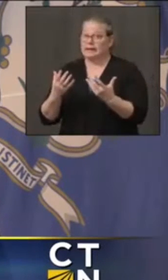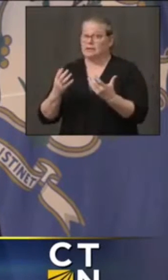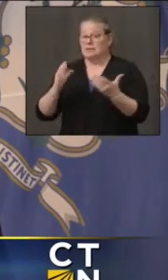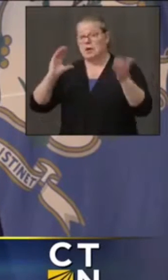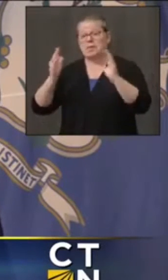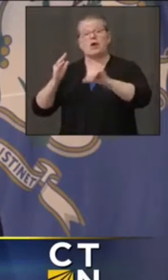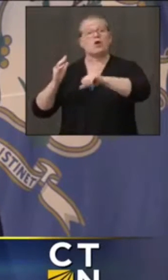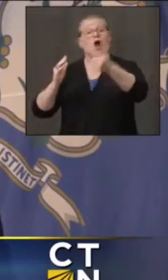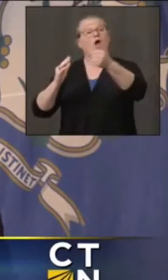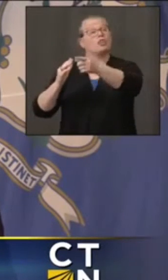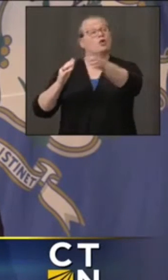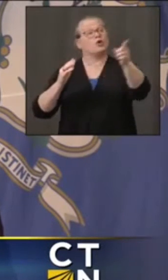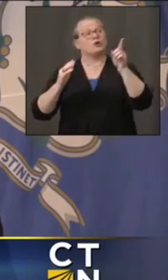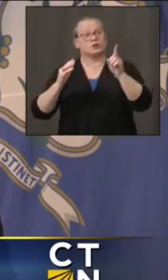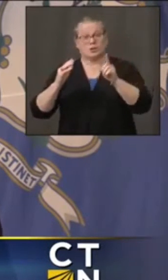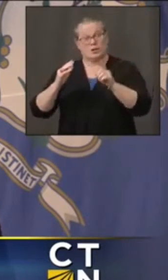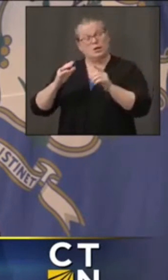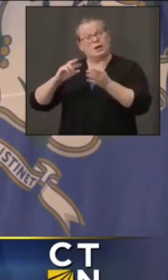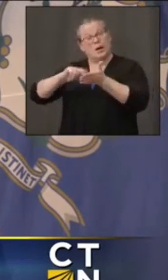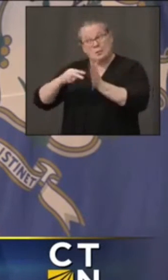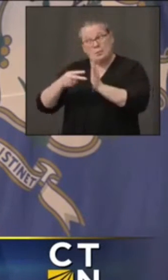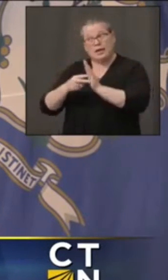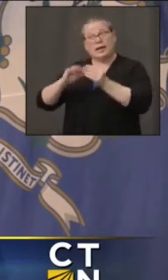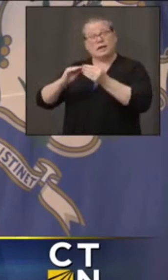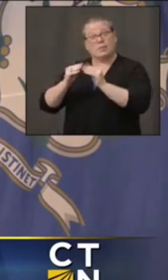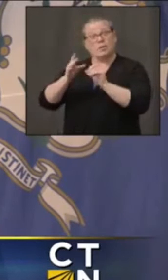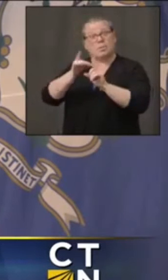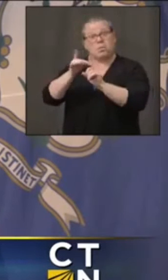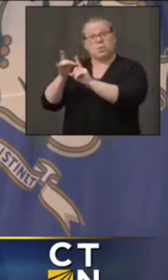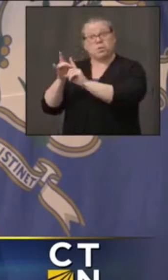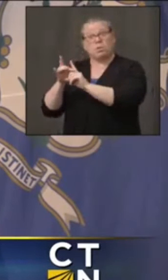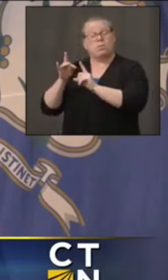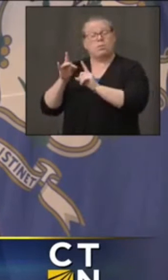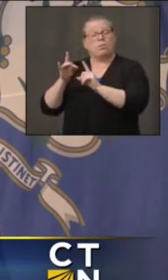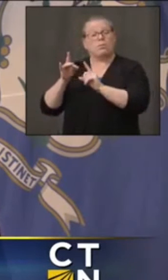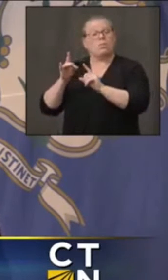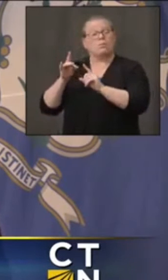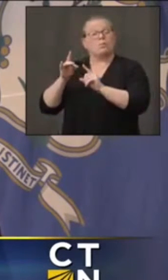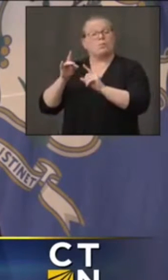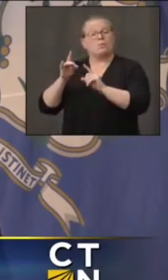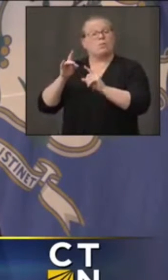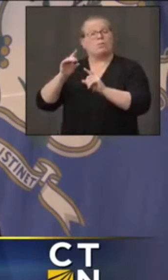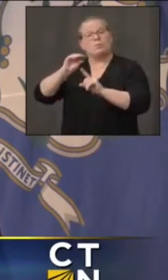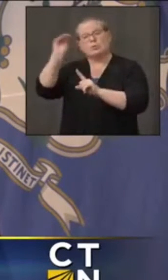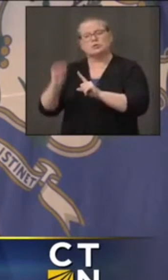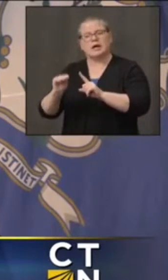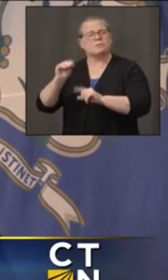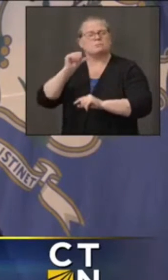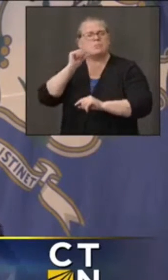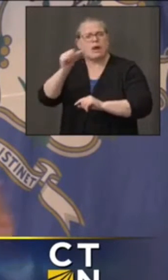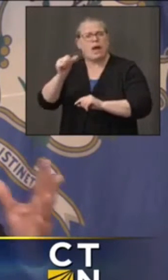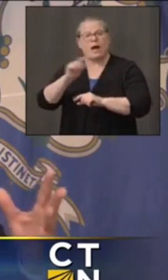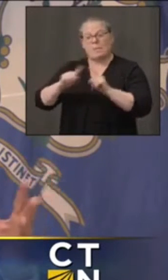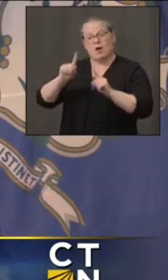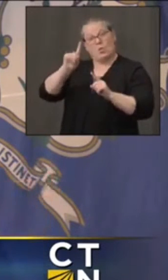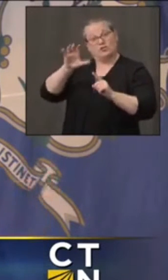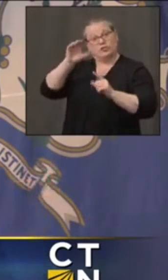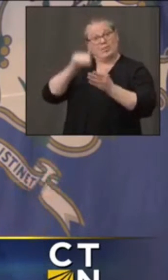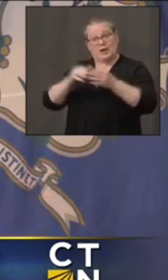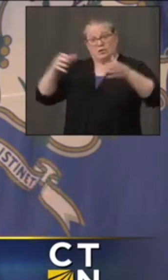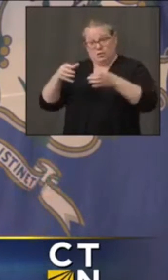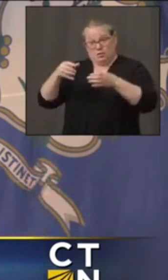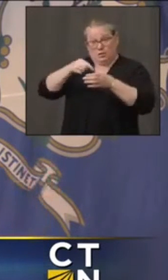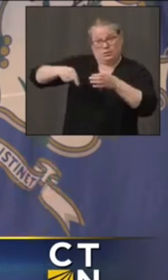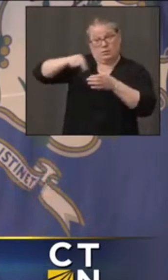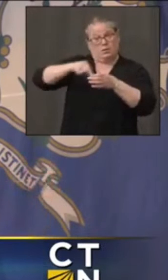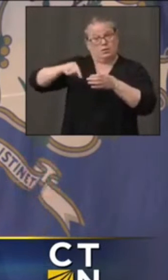but it does impact the number of infections per 100,000. And secondly, though, to be frank, the more asymptomatic